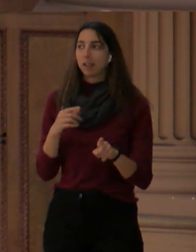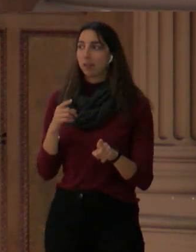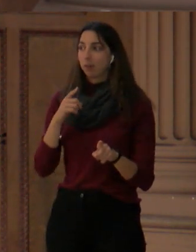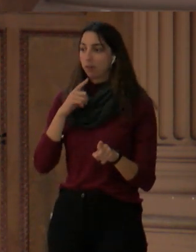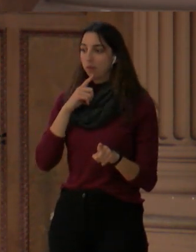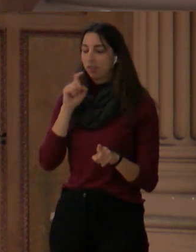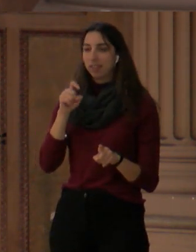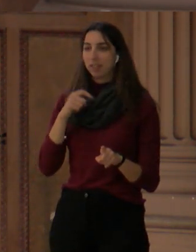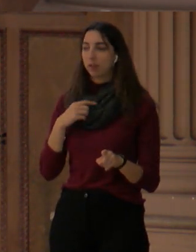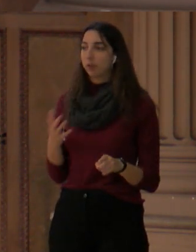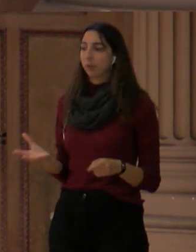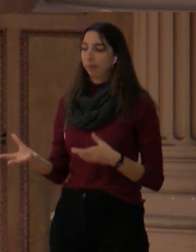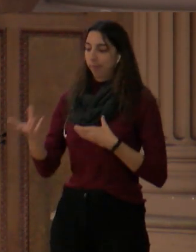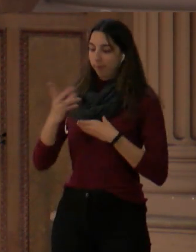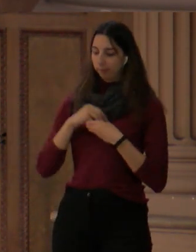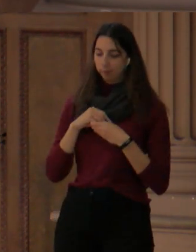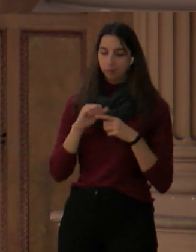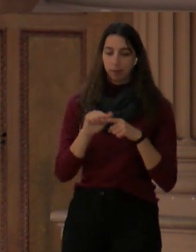into practice.